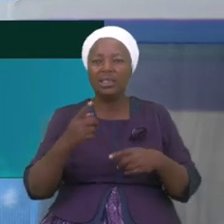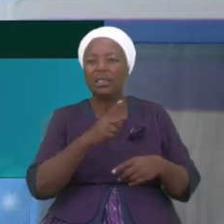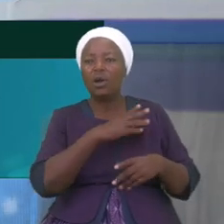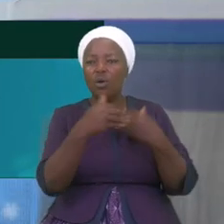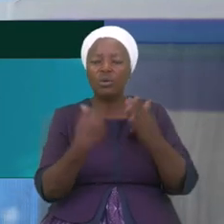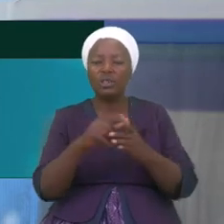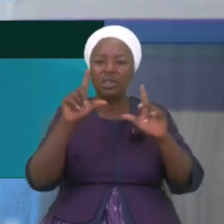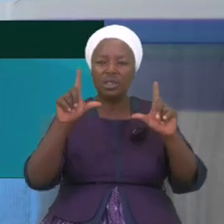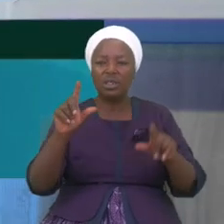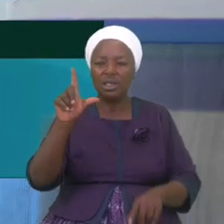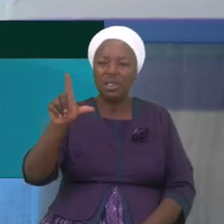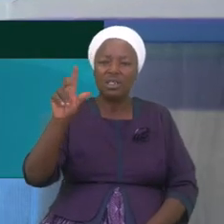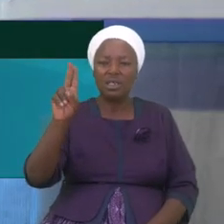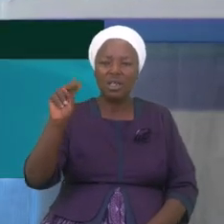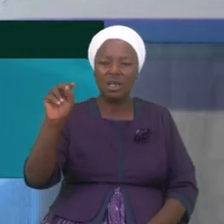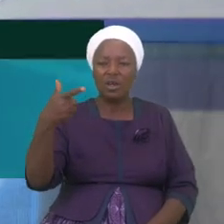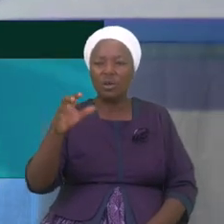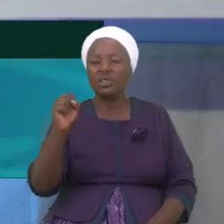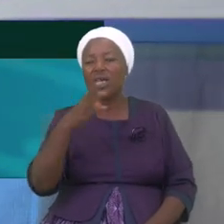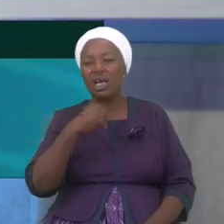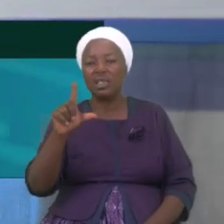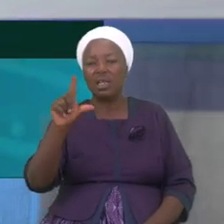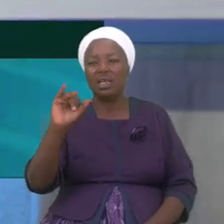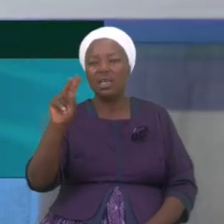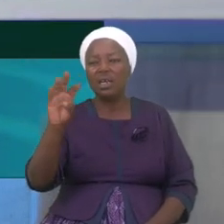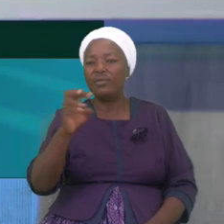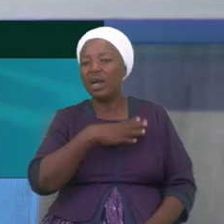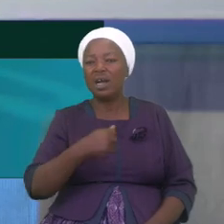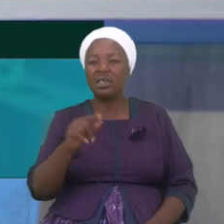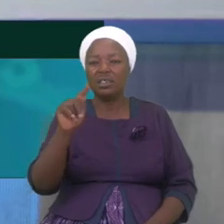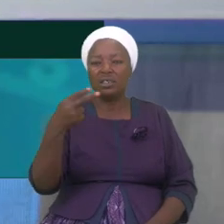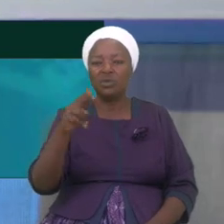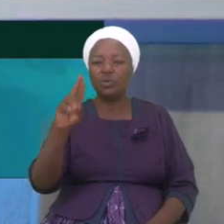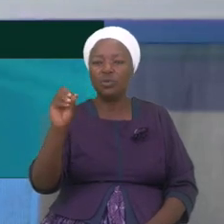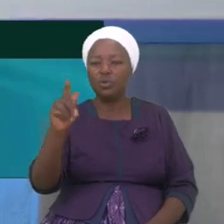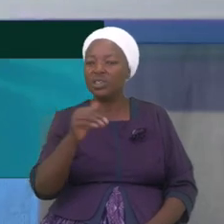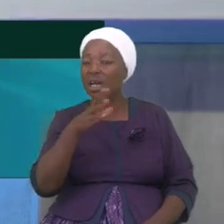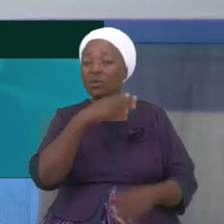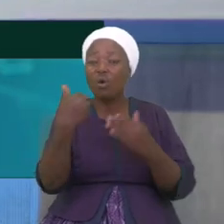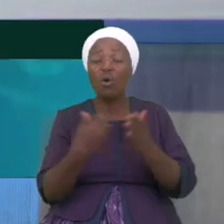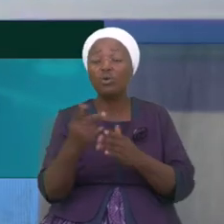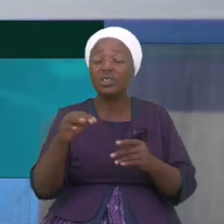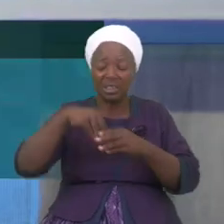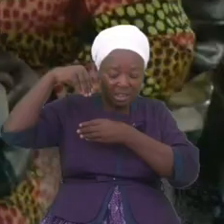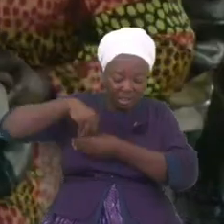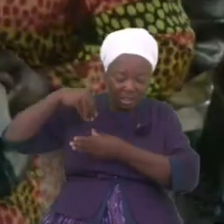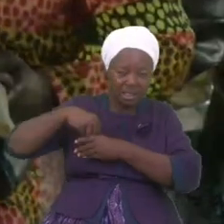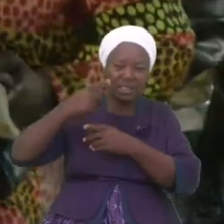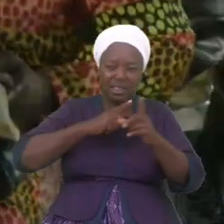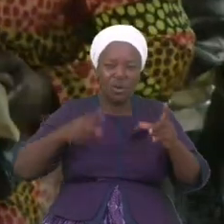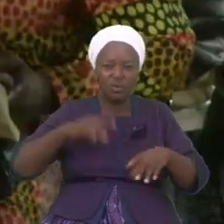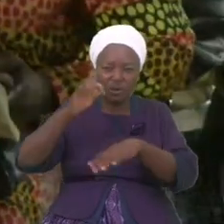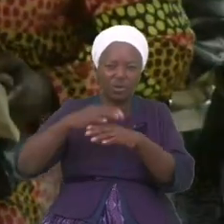liver and your throat, everywhere inside, even the nerves on your eyes, divine healing will come tonight. and